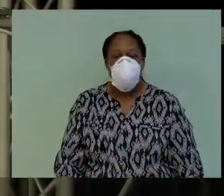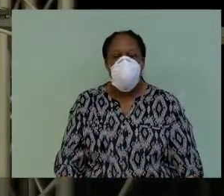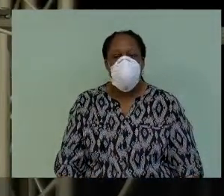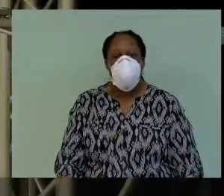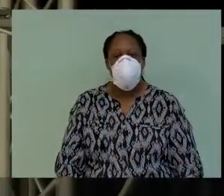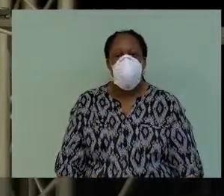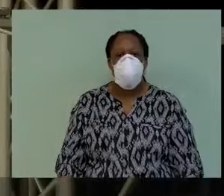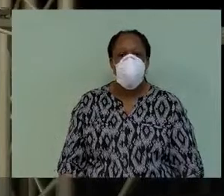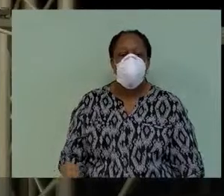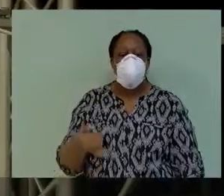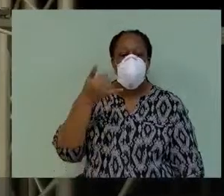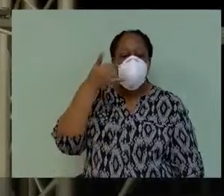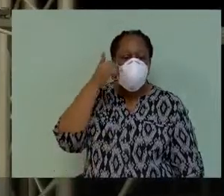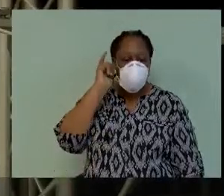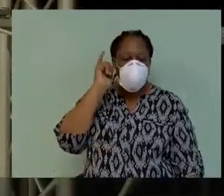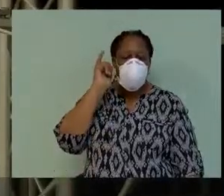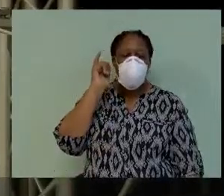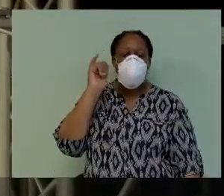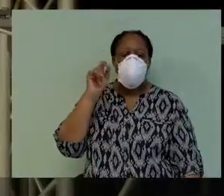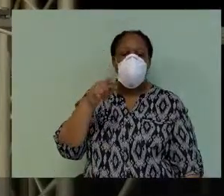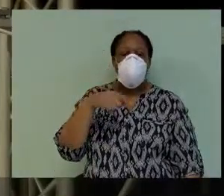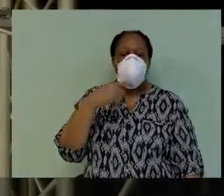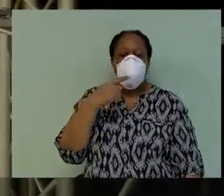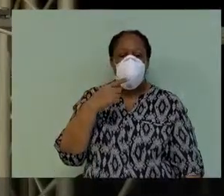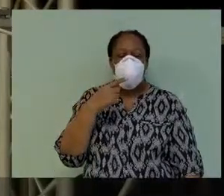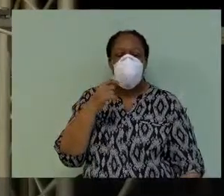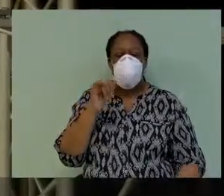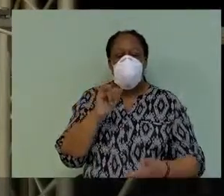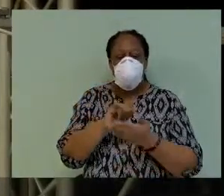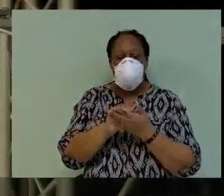Yesterday, I would have mentioned that the golf course is a private